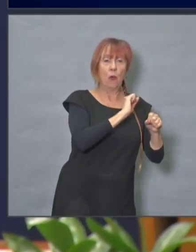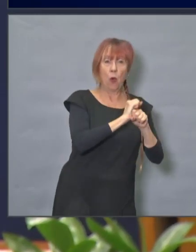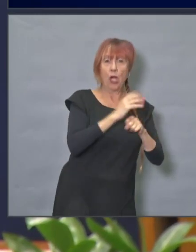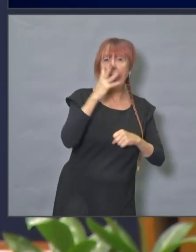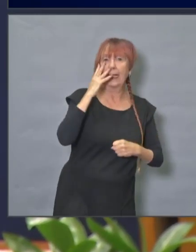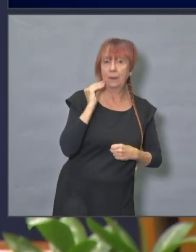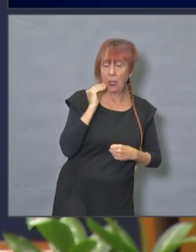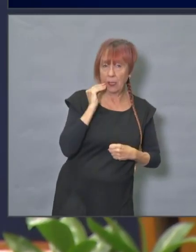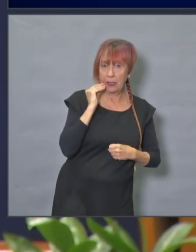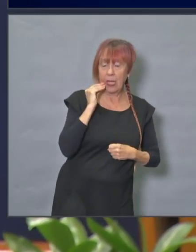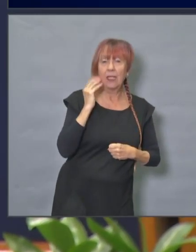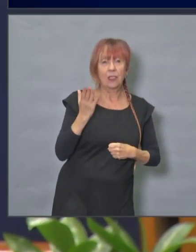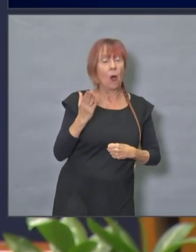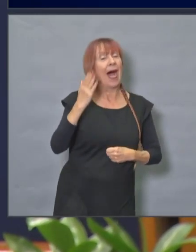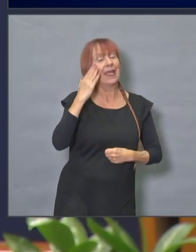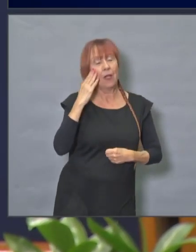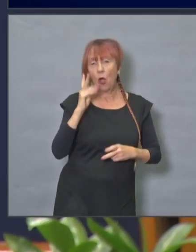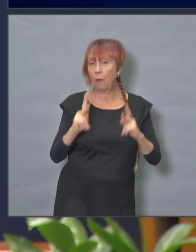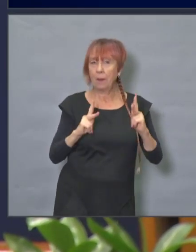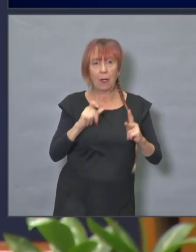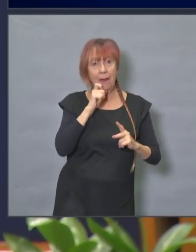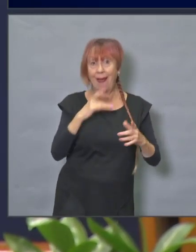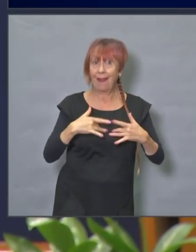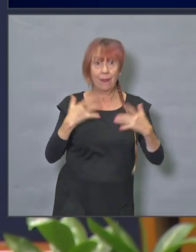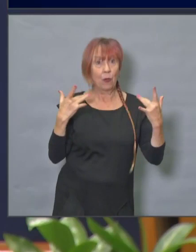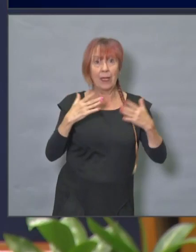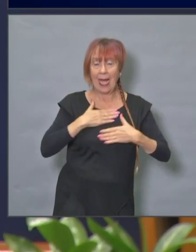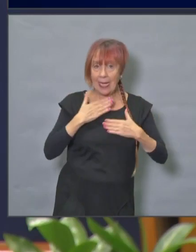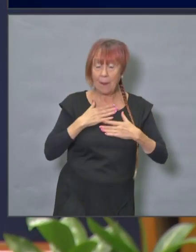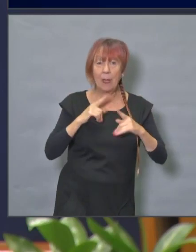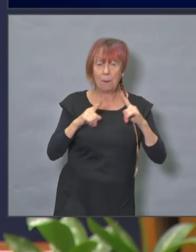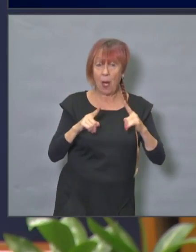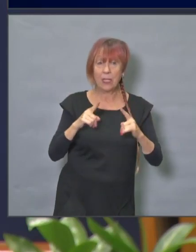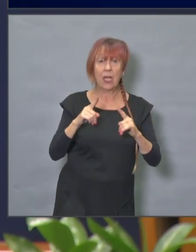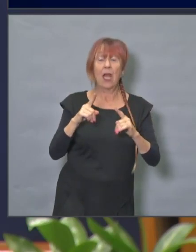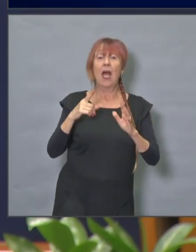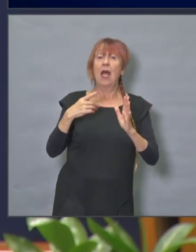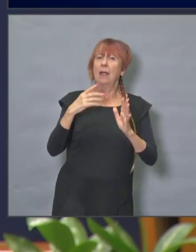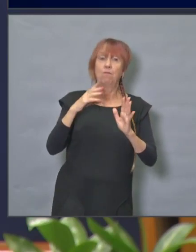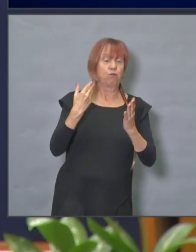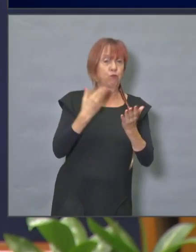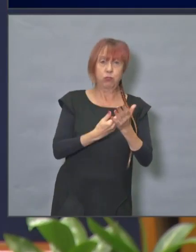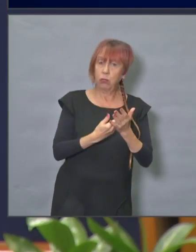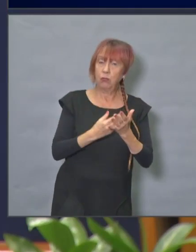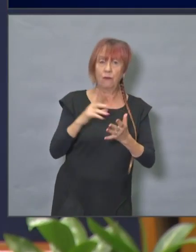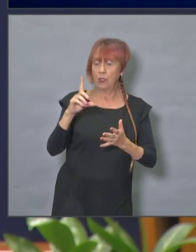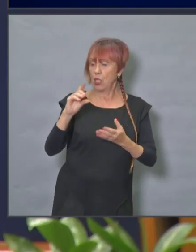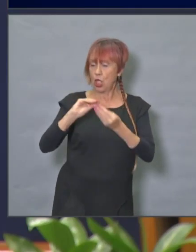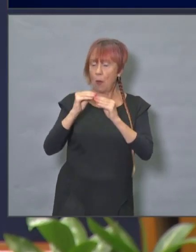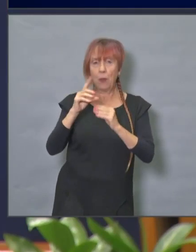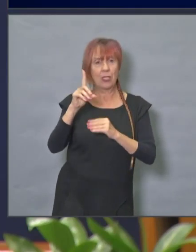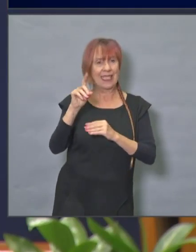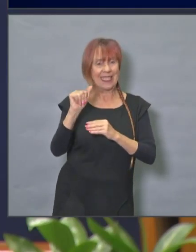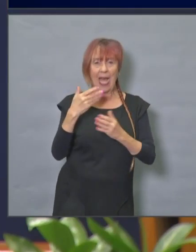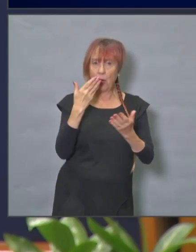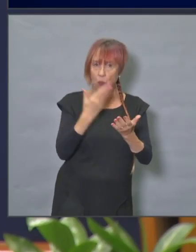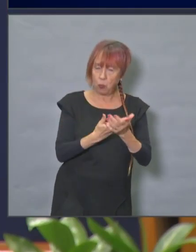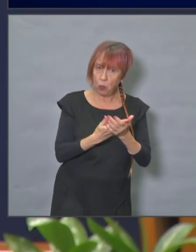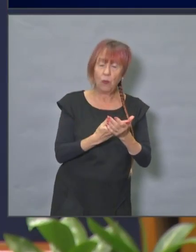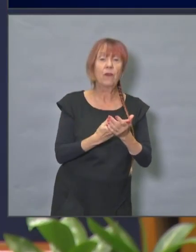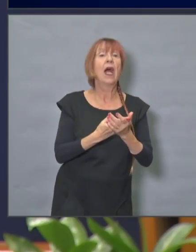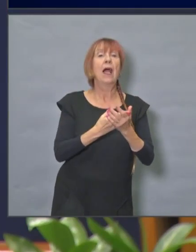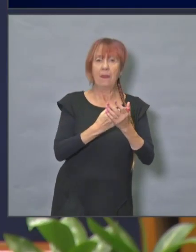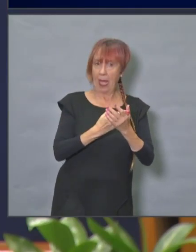appreciate people not being thrilled about it, the data shows that in fact that has helped us to keep the rate